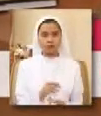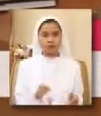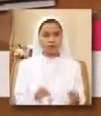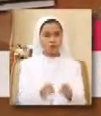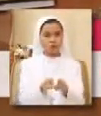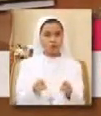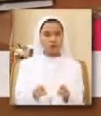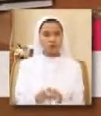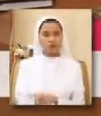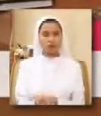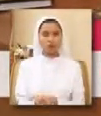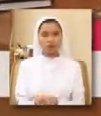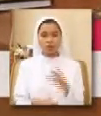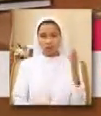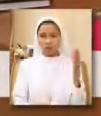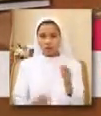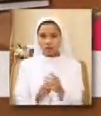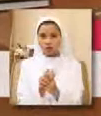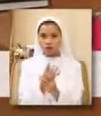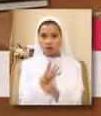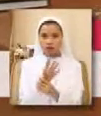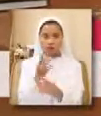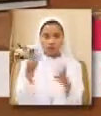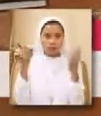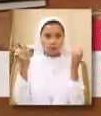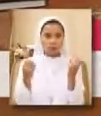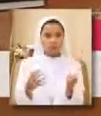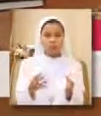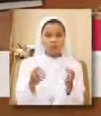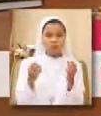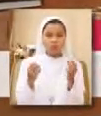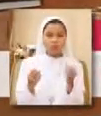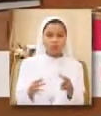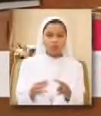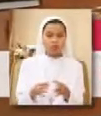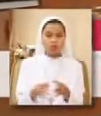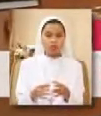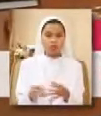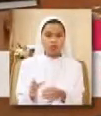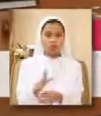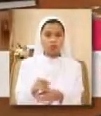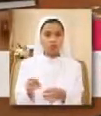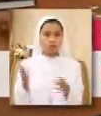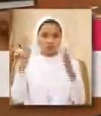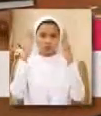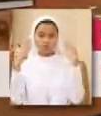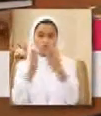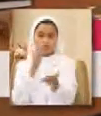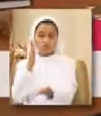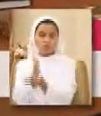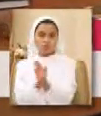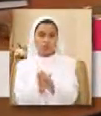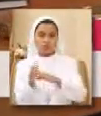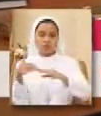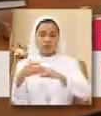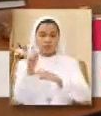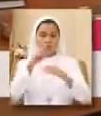we really grew and grew. And I went down to Jamaica one